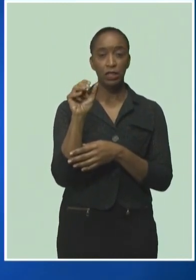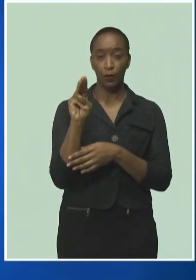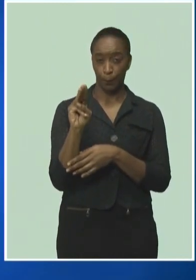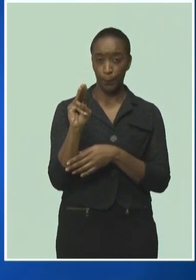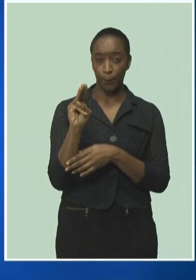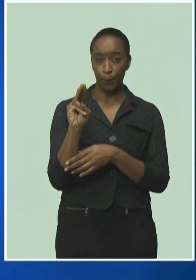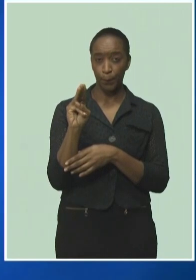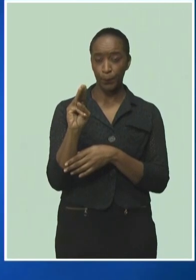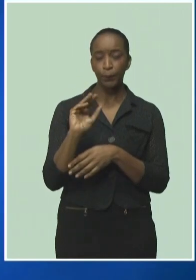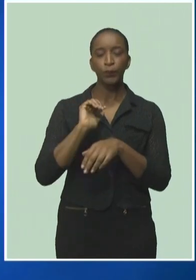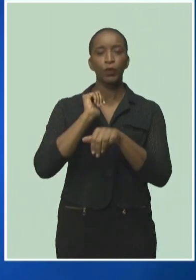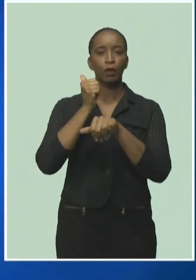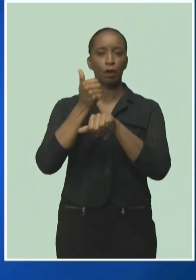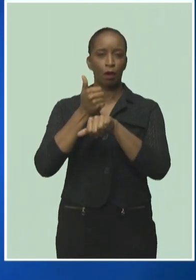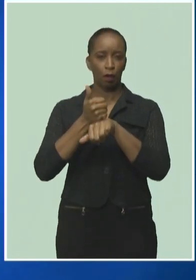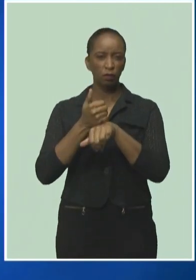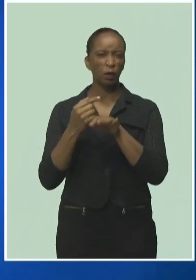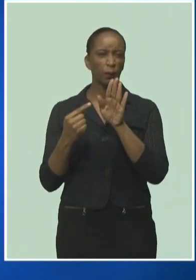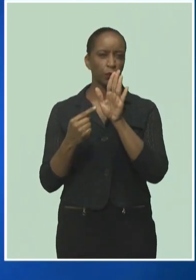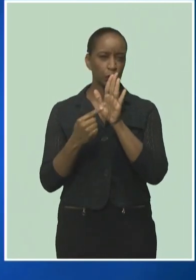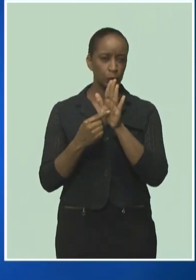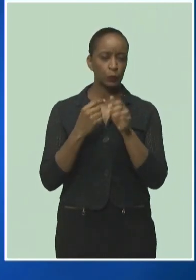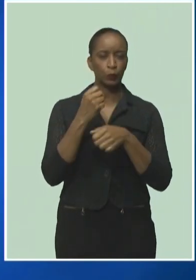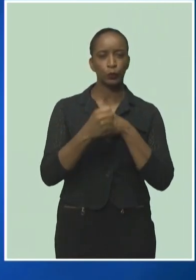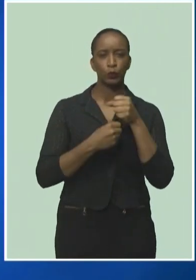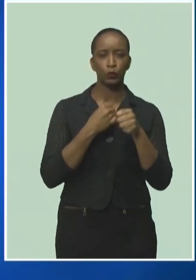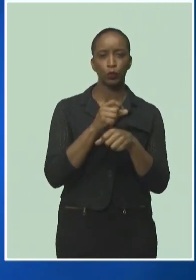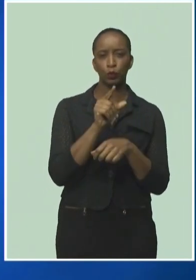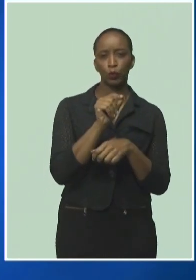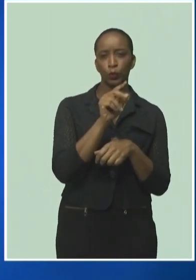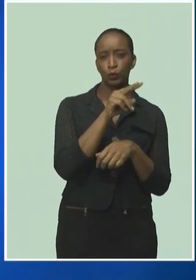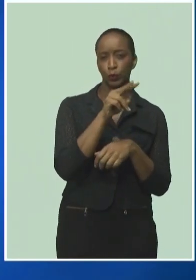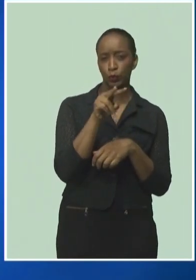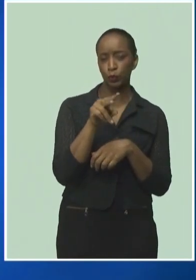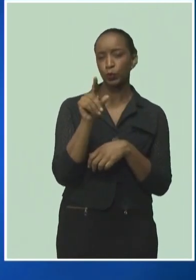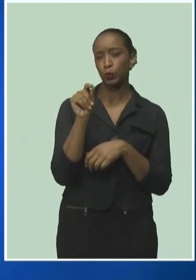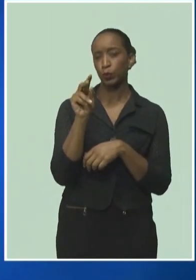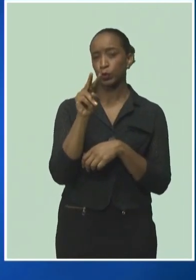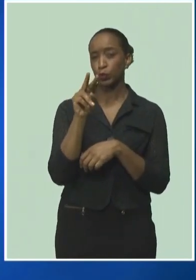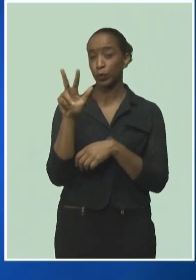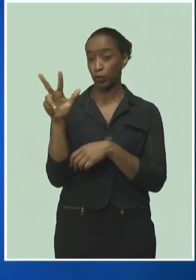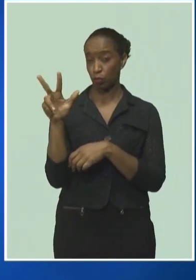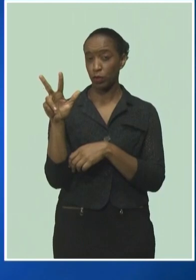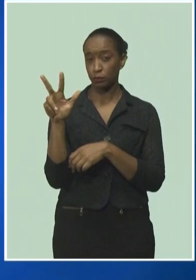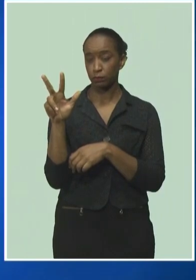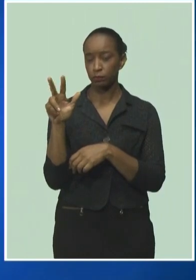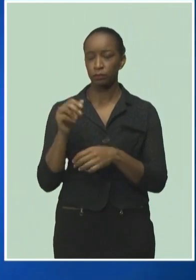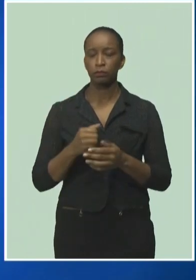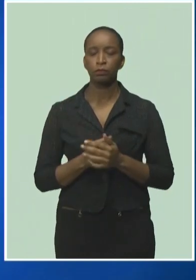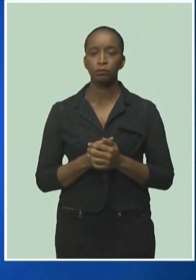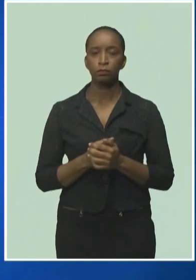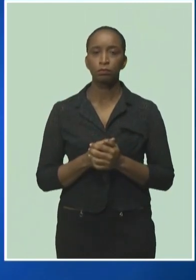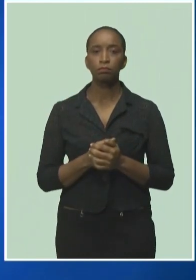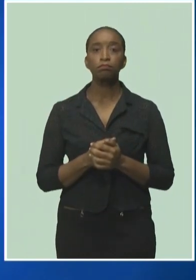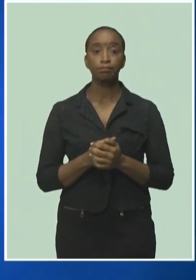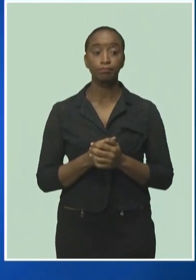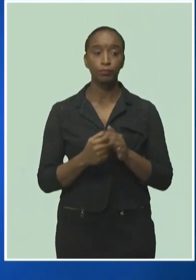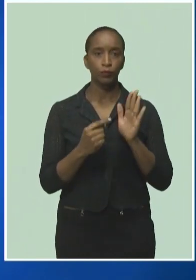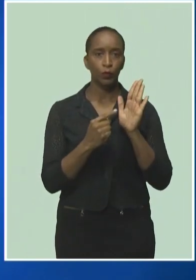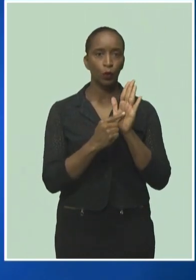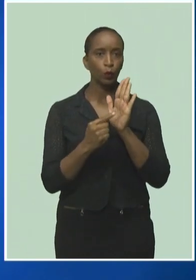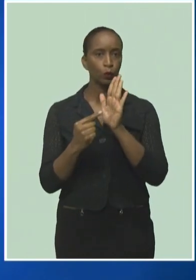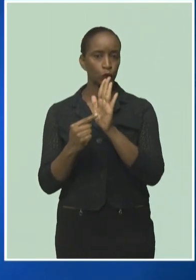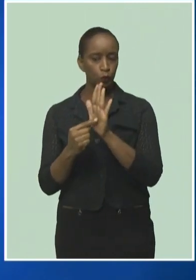2022 and 2023, respectively. These 2 forums have catalyzed business and